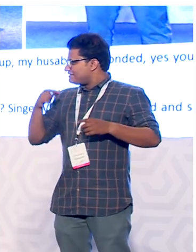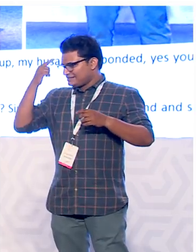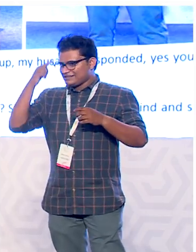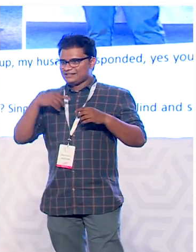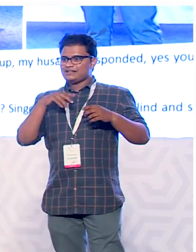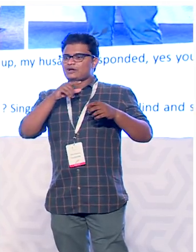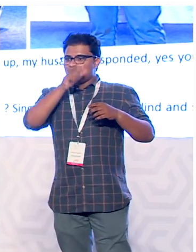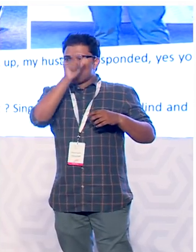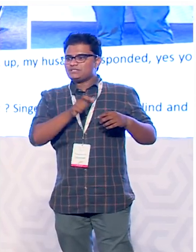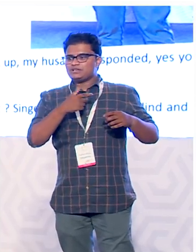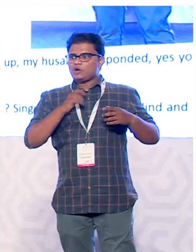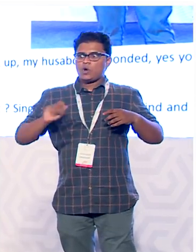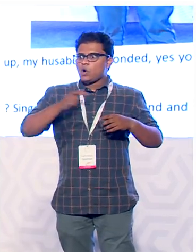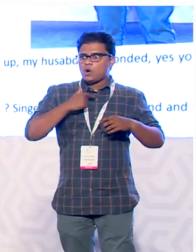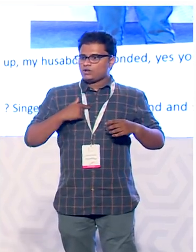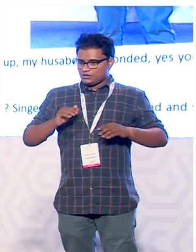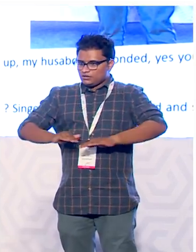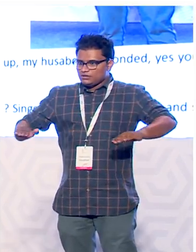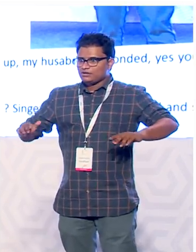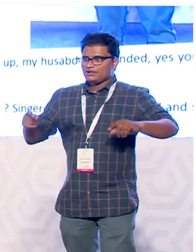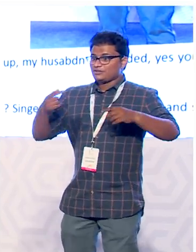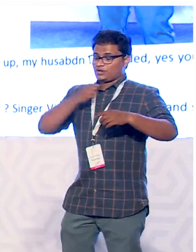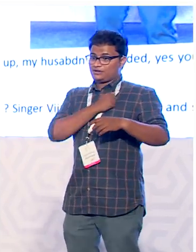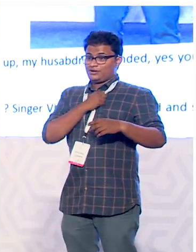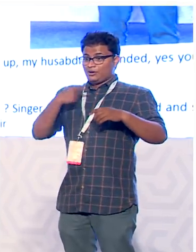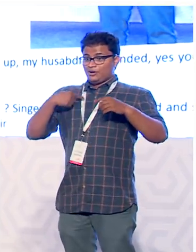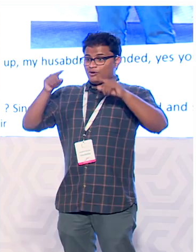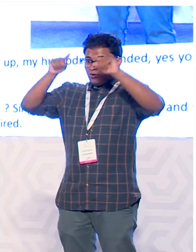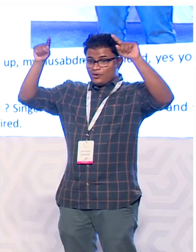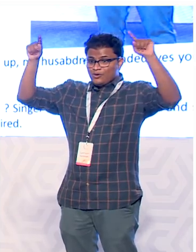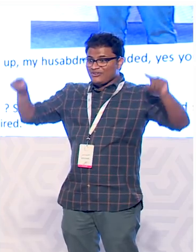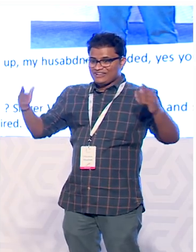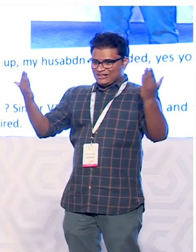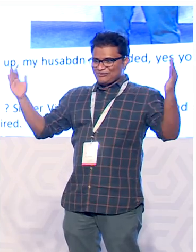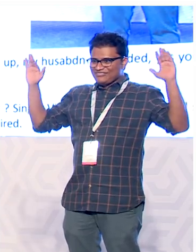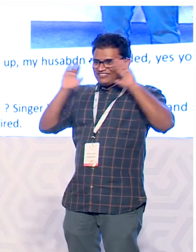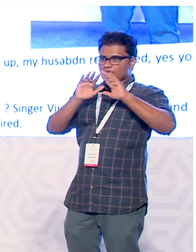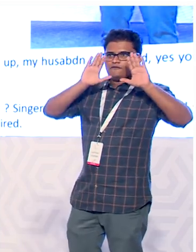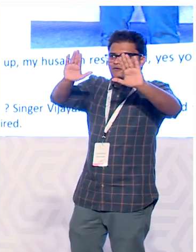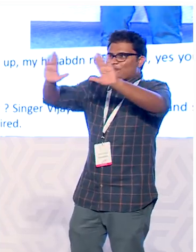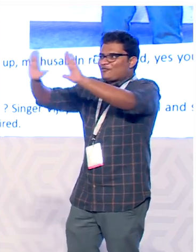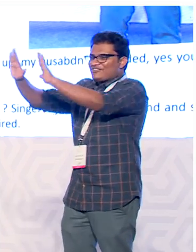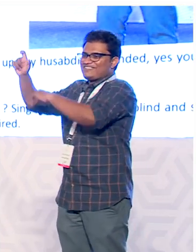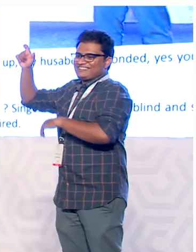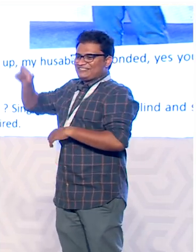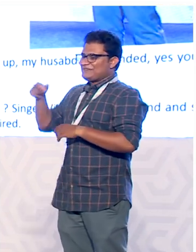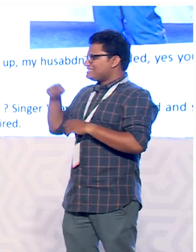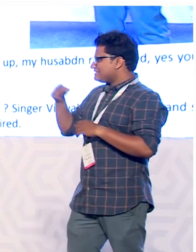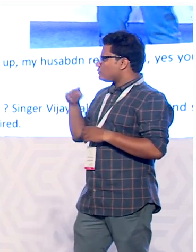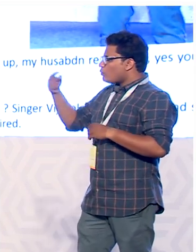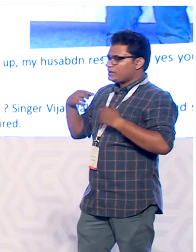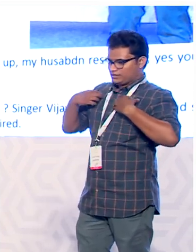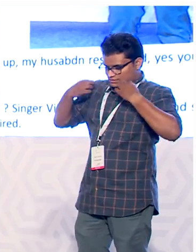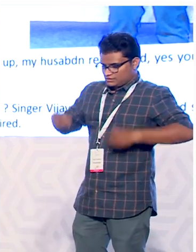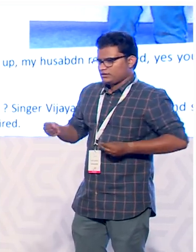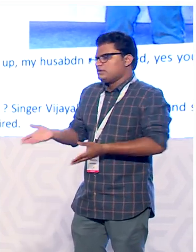My childhood, all my wardrobe was had her photographs. In fact, she gave me a material for me to stitch into a dress.